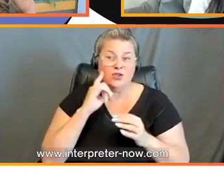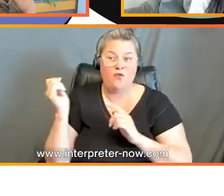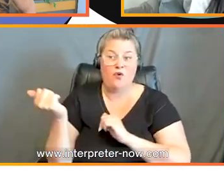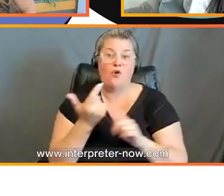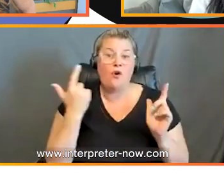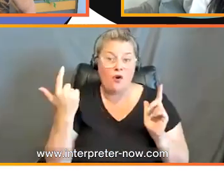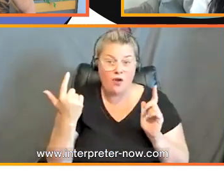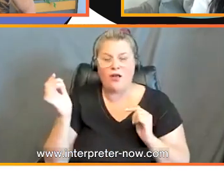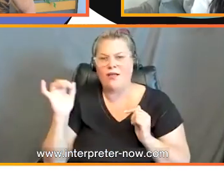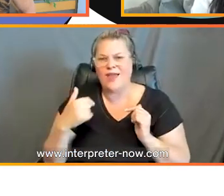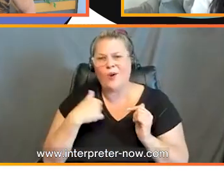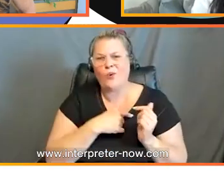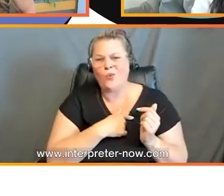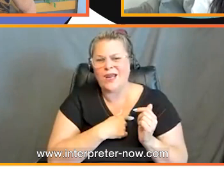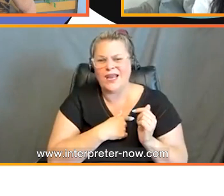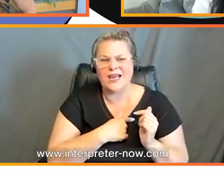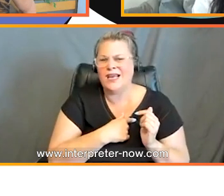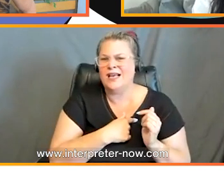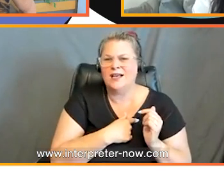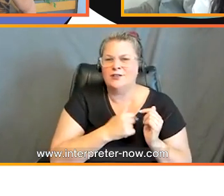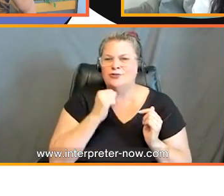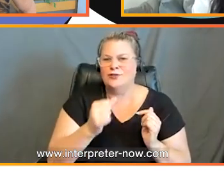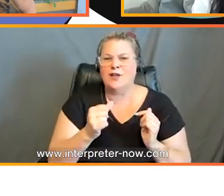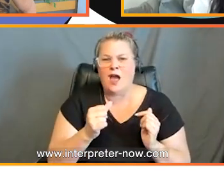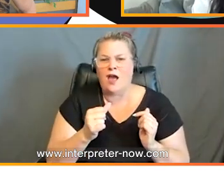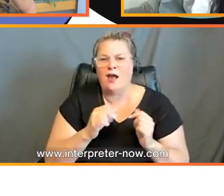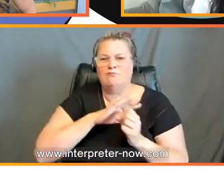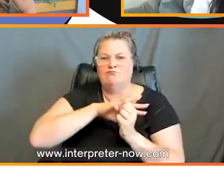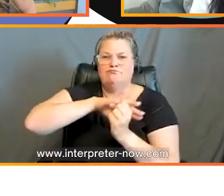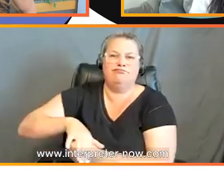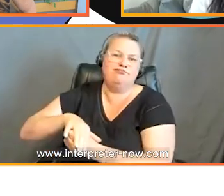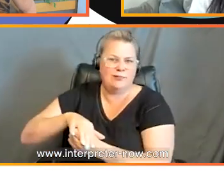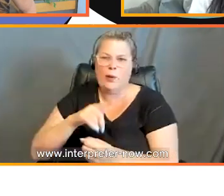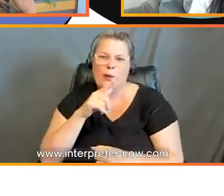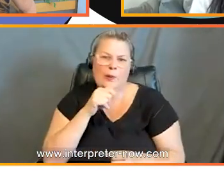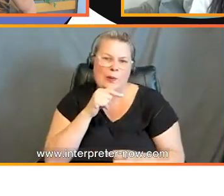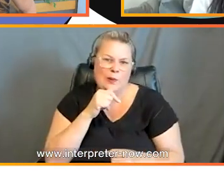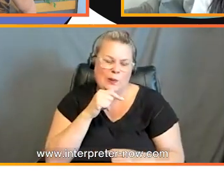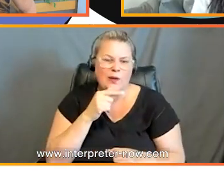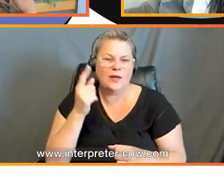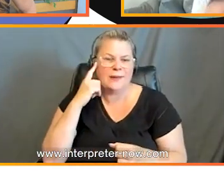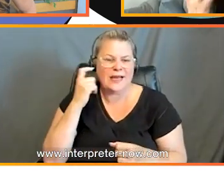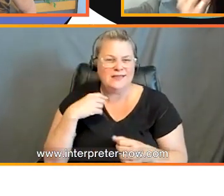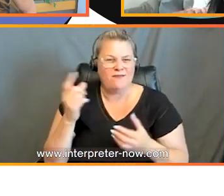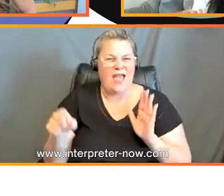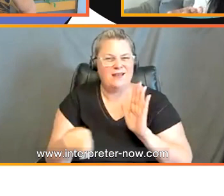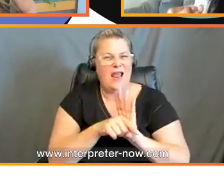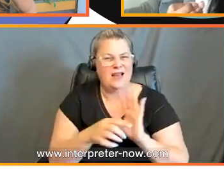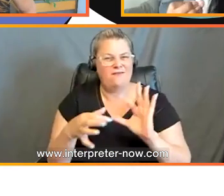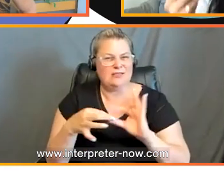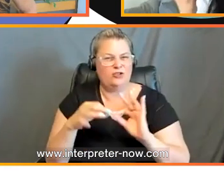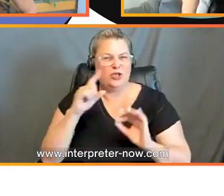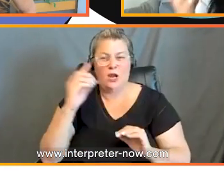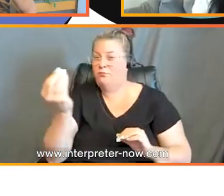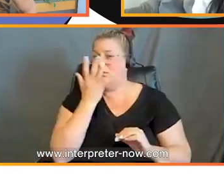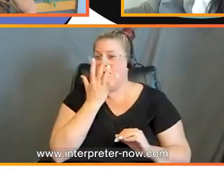ought not push down, minimize who we are because of the negative messaging coming our way. We can be beautiful